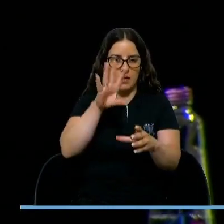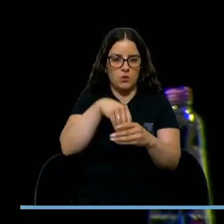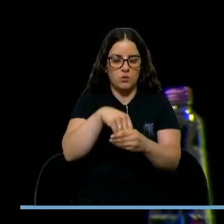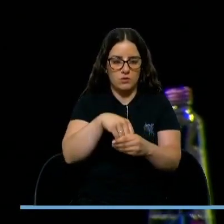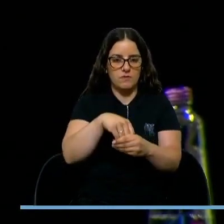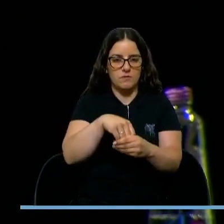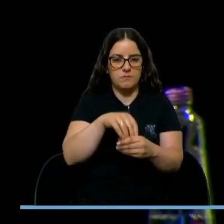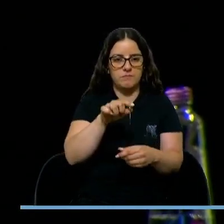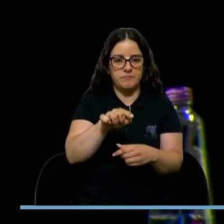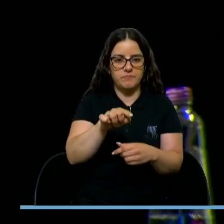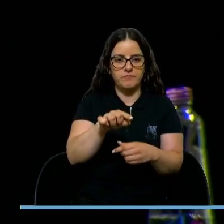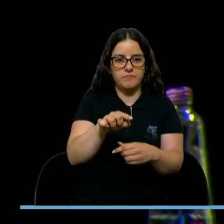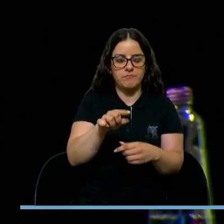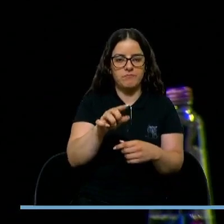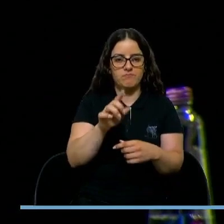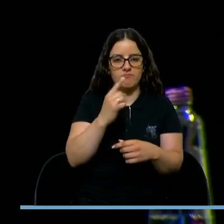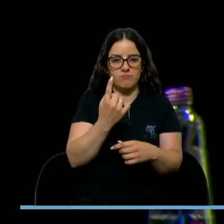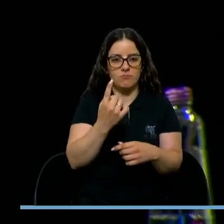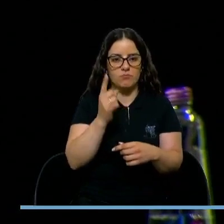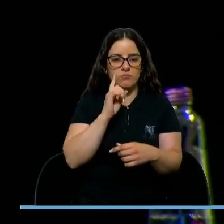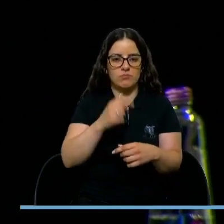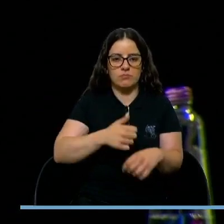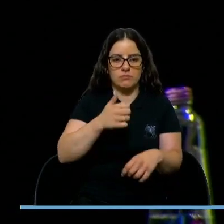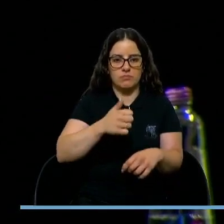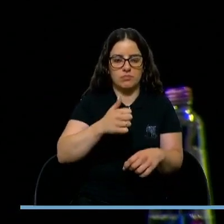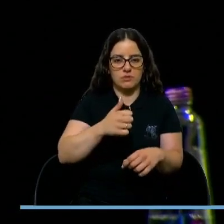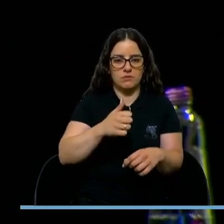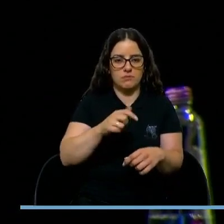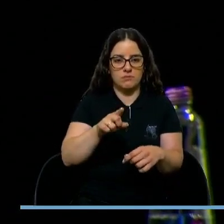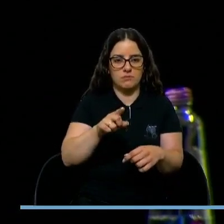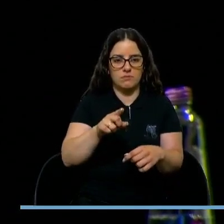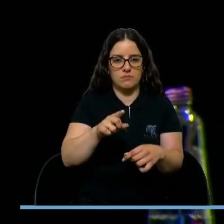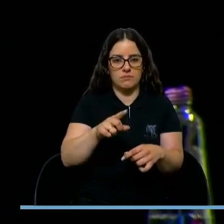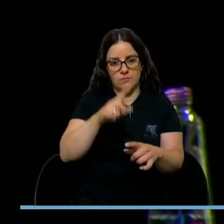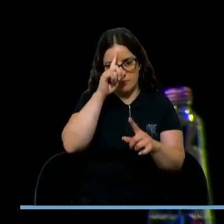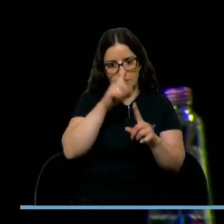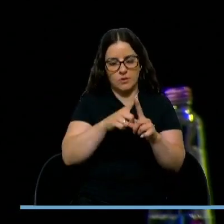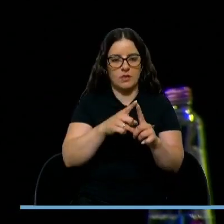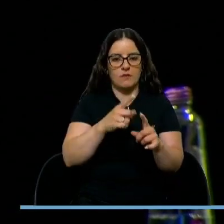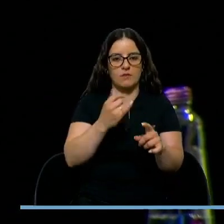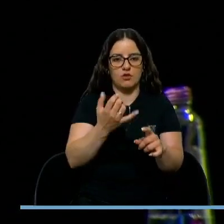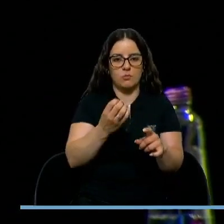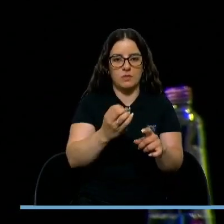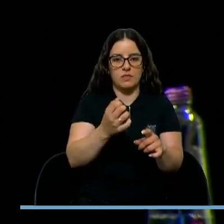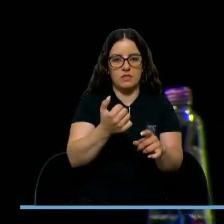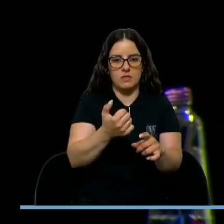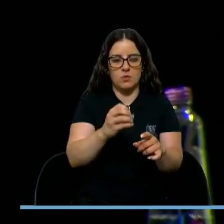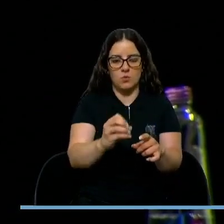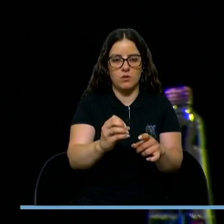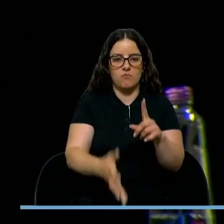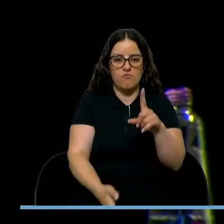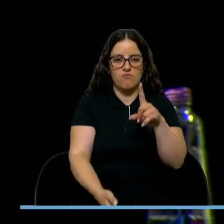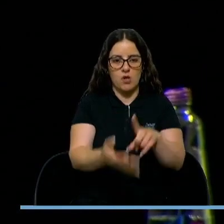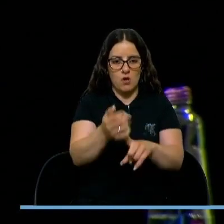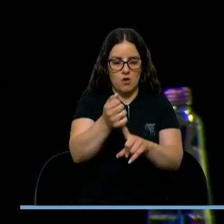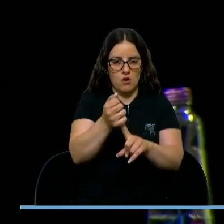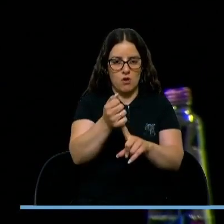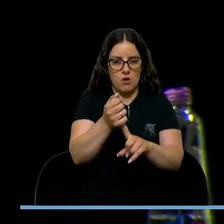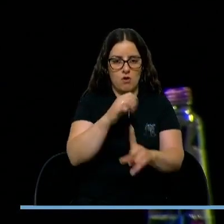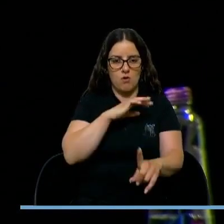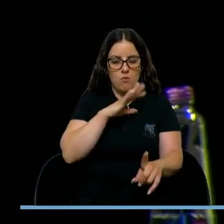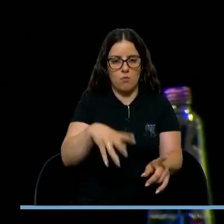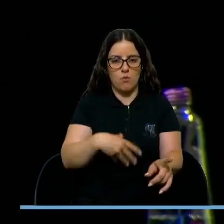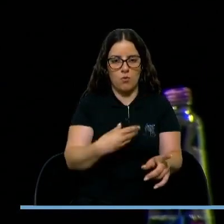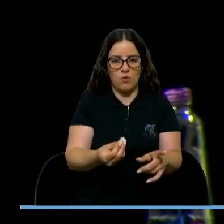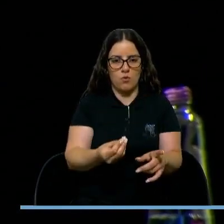equitable, which is also a key factor to be able to reach 2050